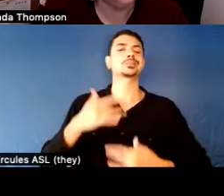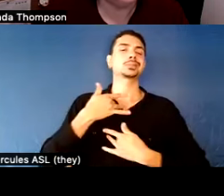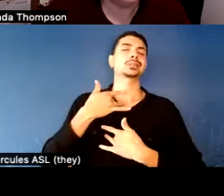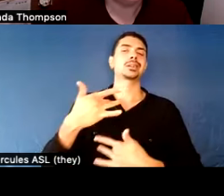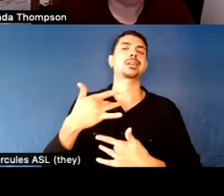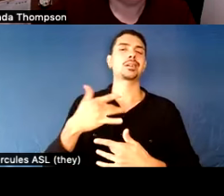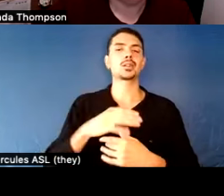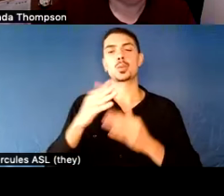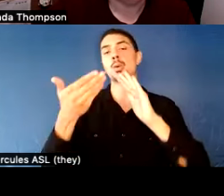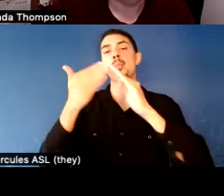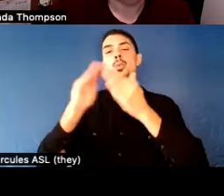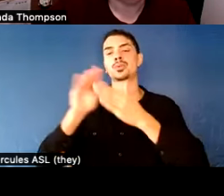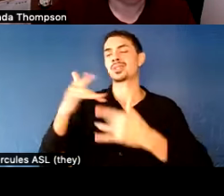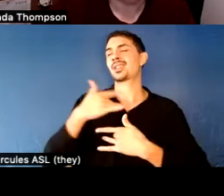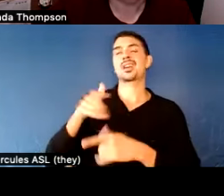community?